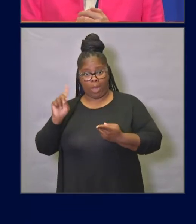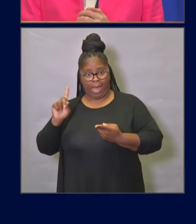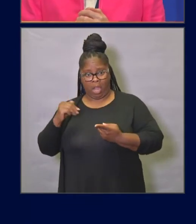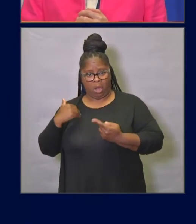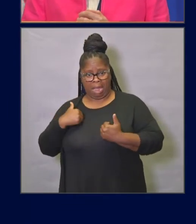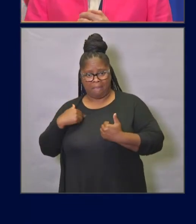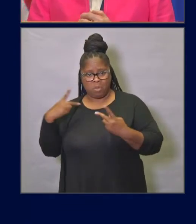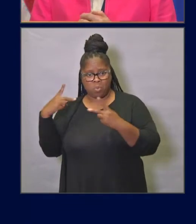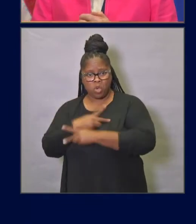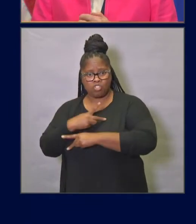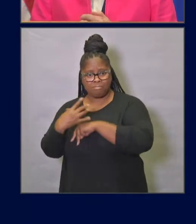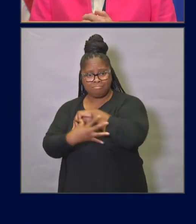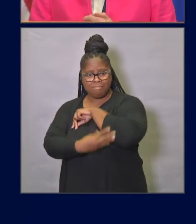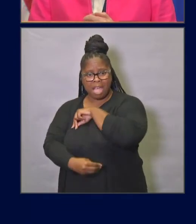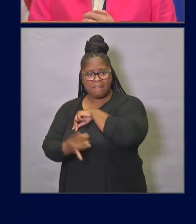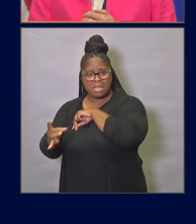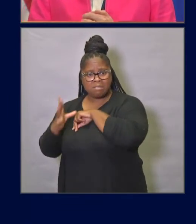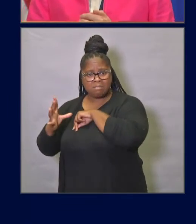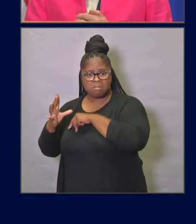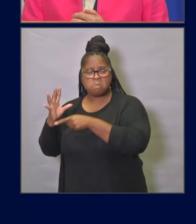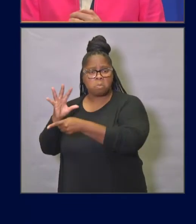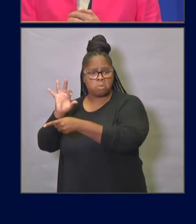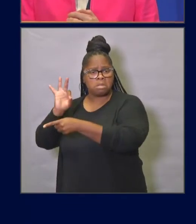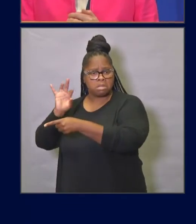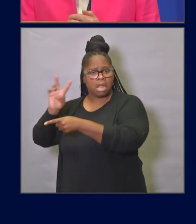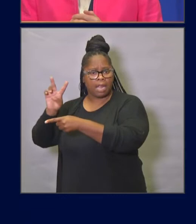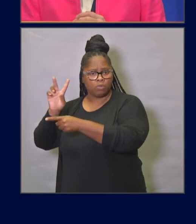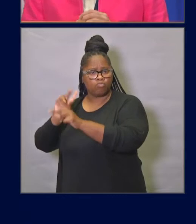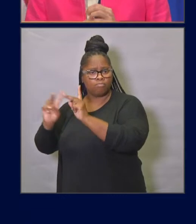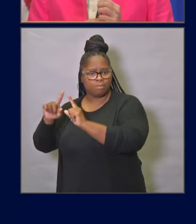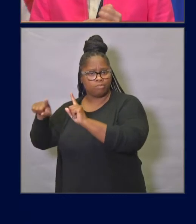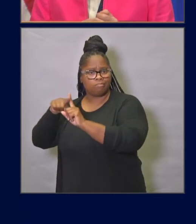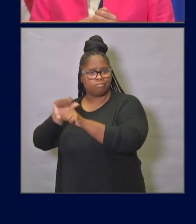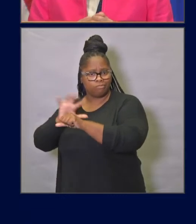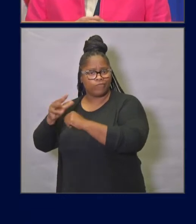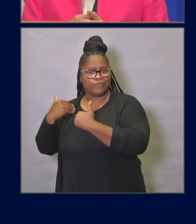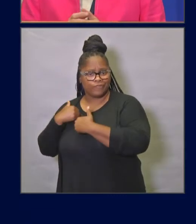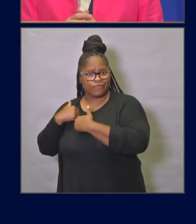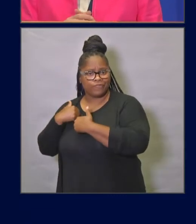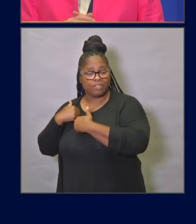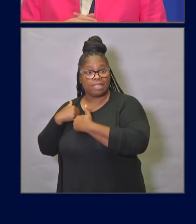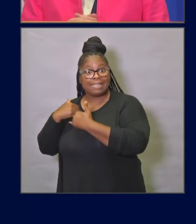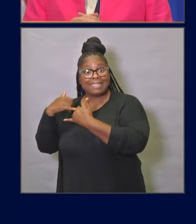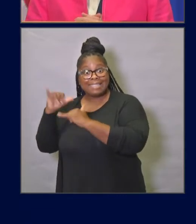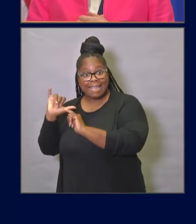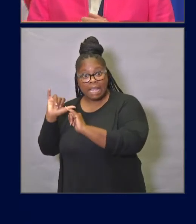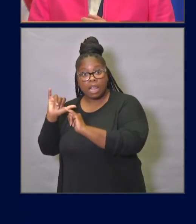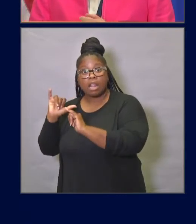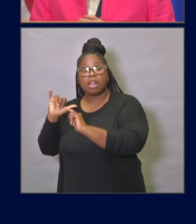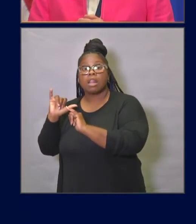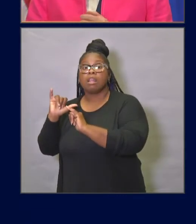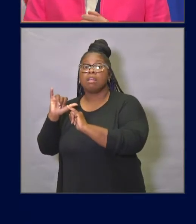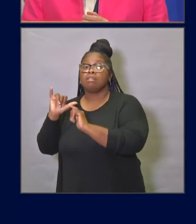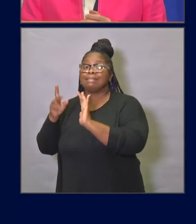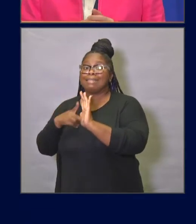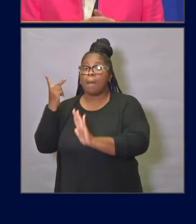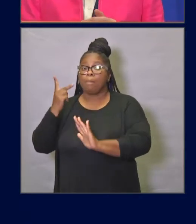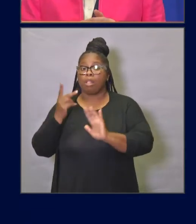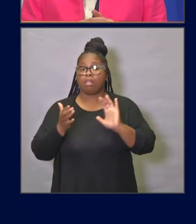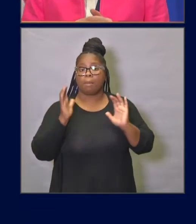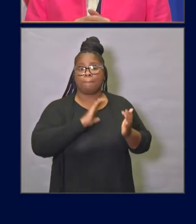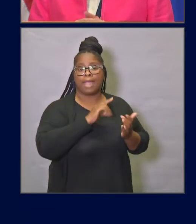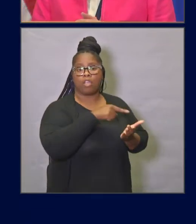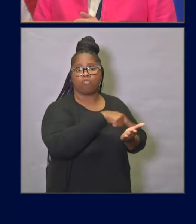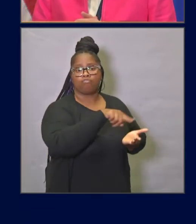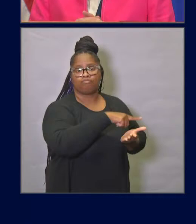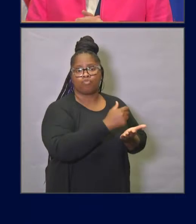highest poverty rate is 92 cases per 100,000 people, but it's still double that when compared to people living in the